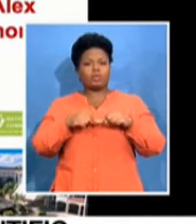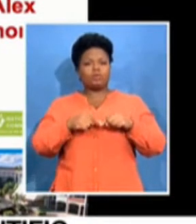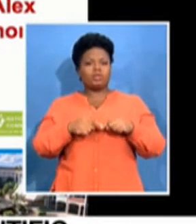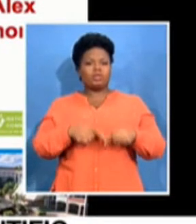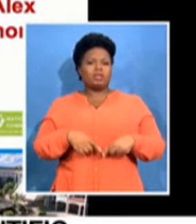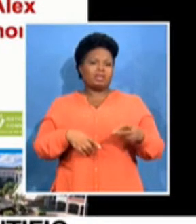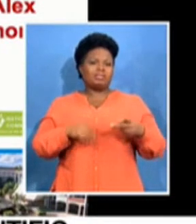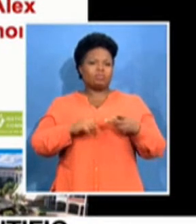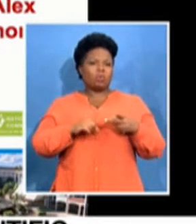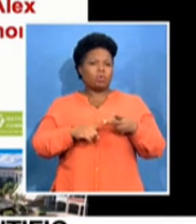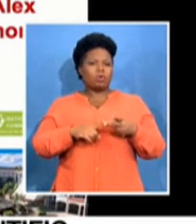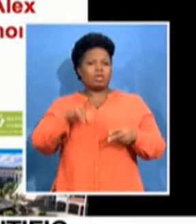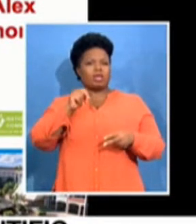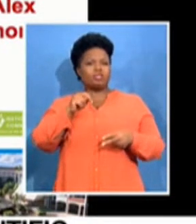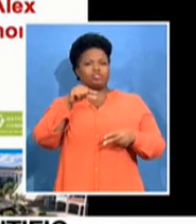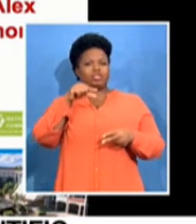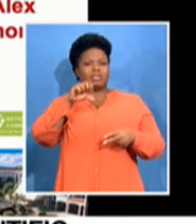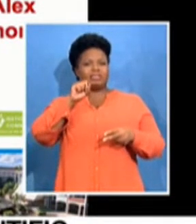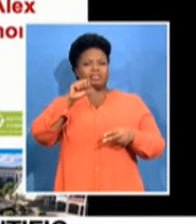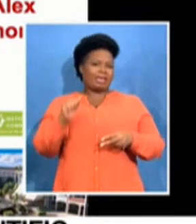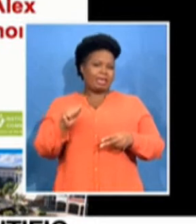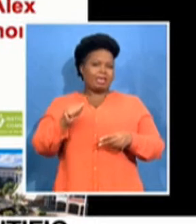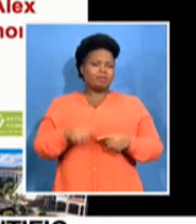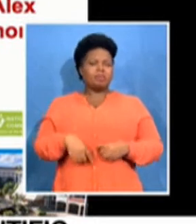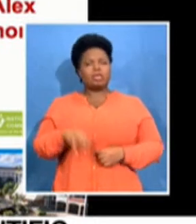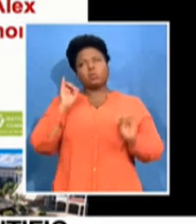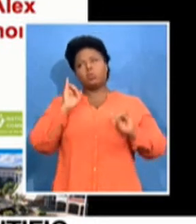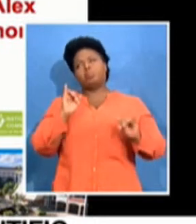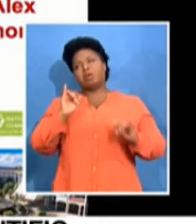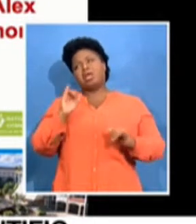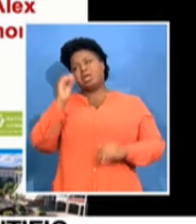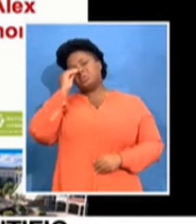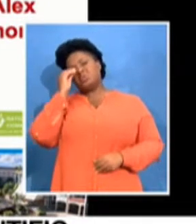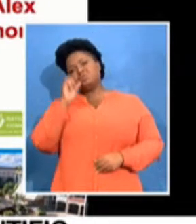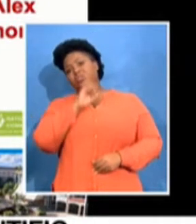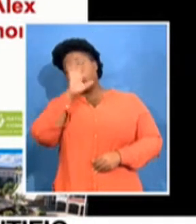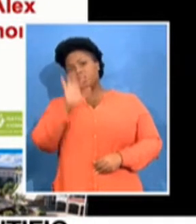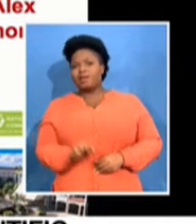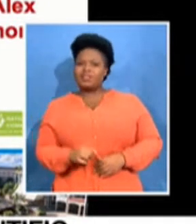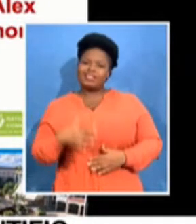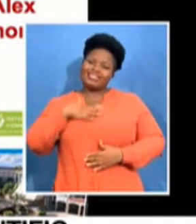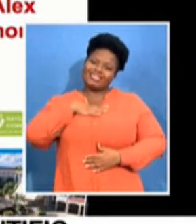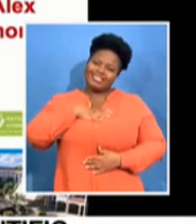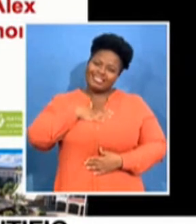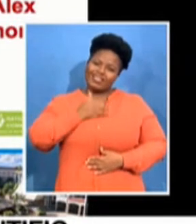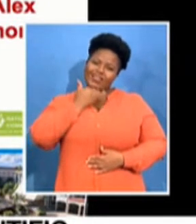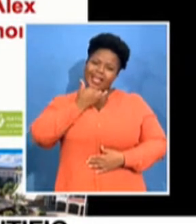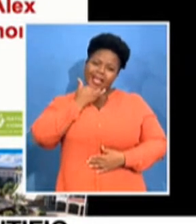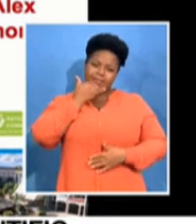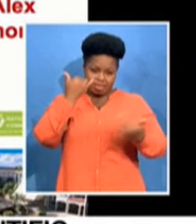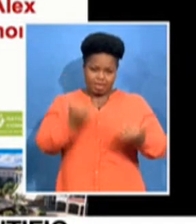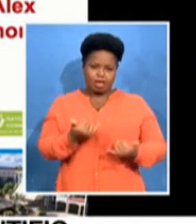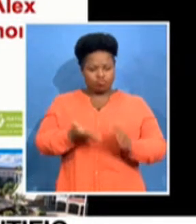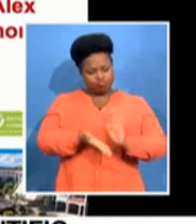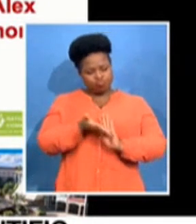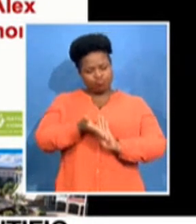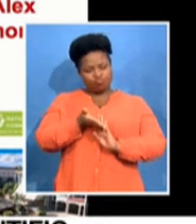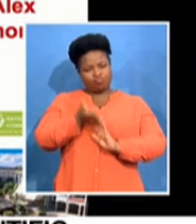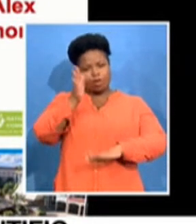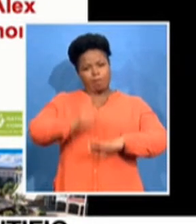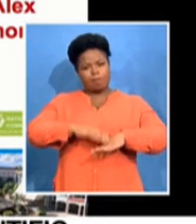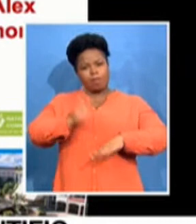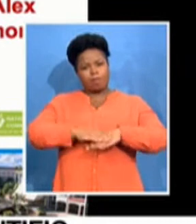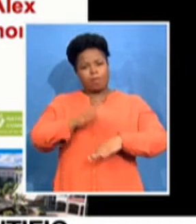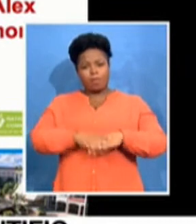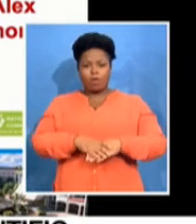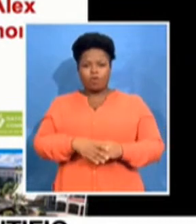South Africa. So it's our great pleasure that we keep persevering and working very hard to try to understand this virus in